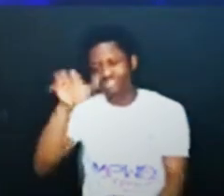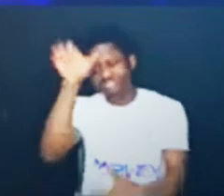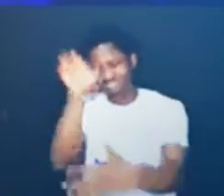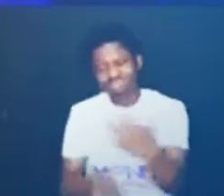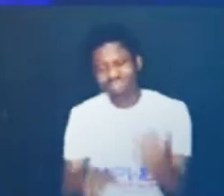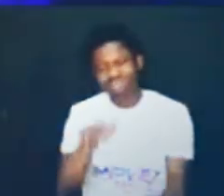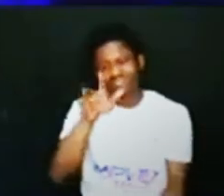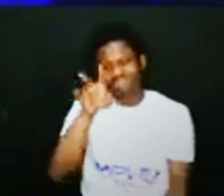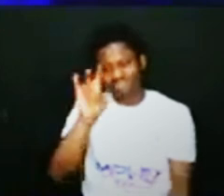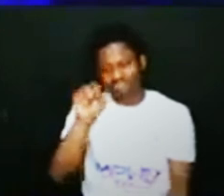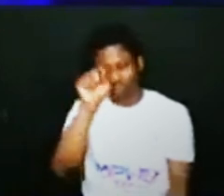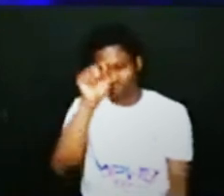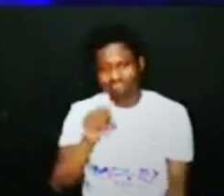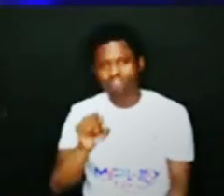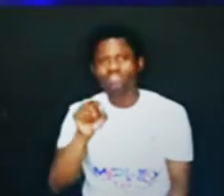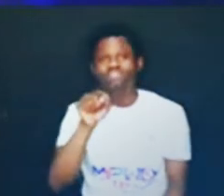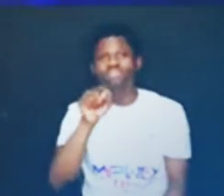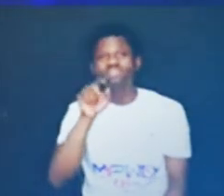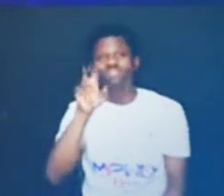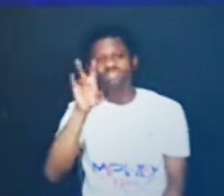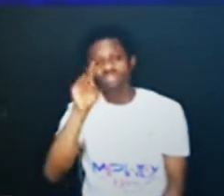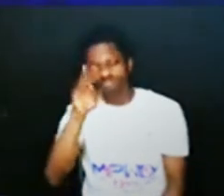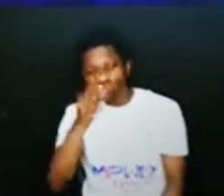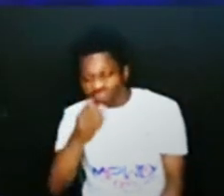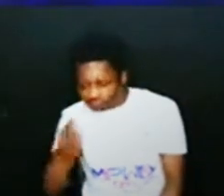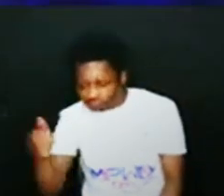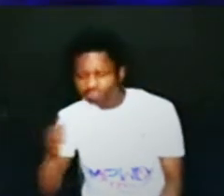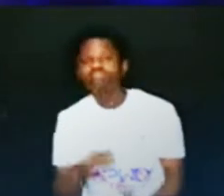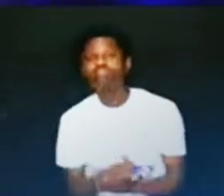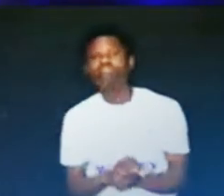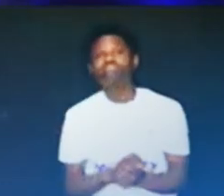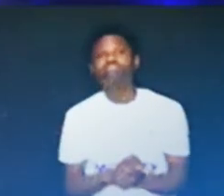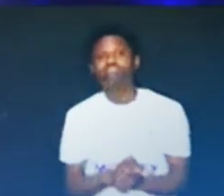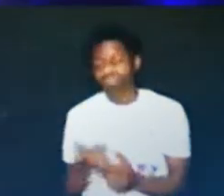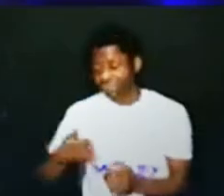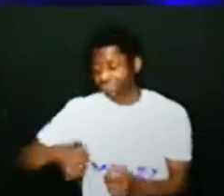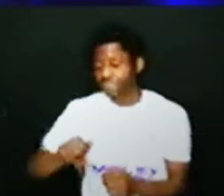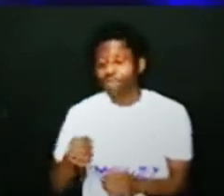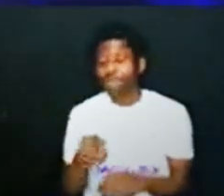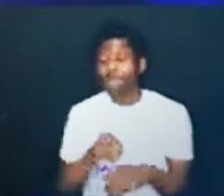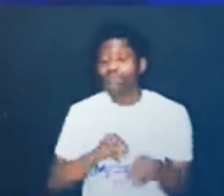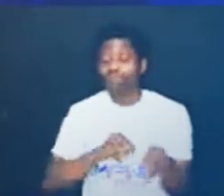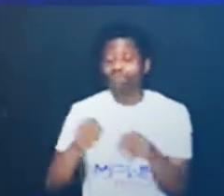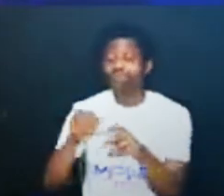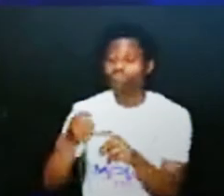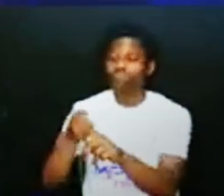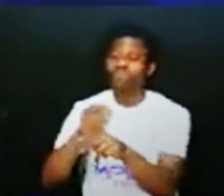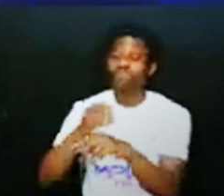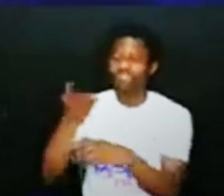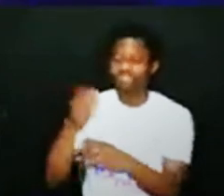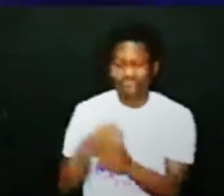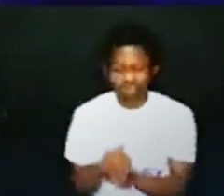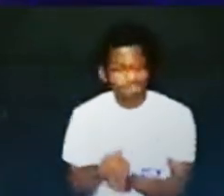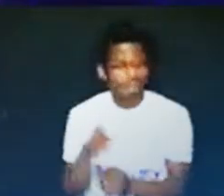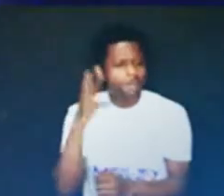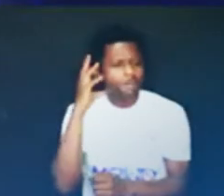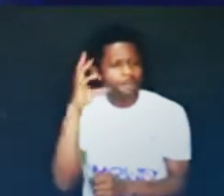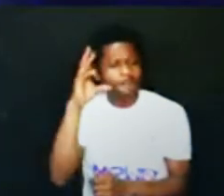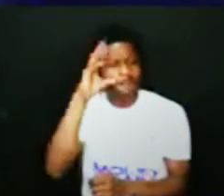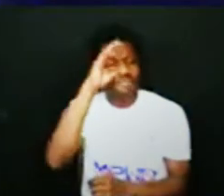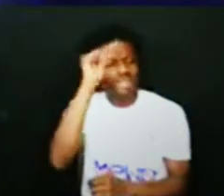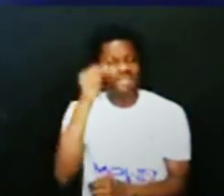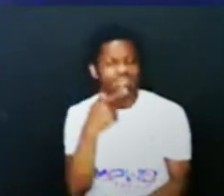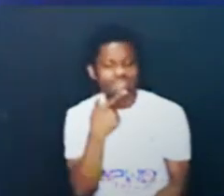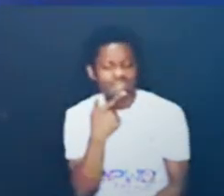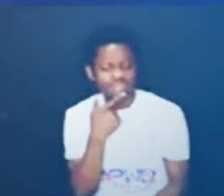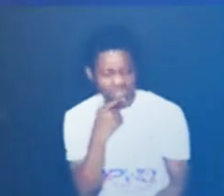sanson efin yim dunson no eko. They have moved from there. The man answered, I heard them say, let's